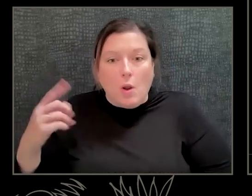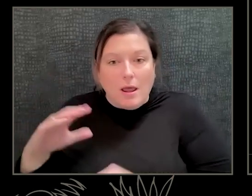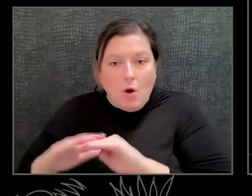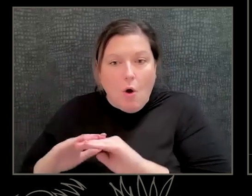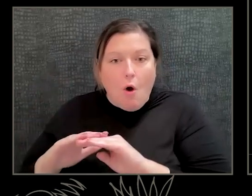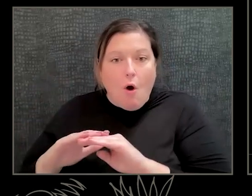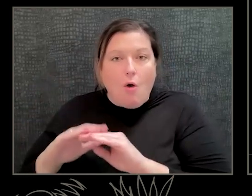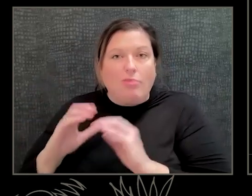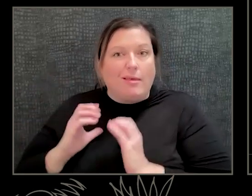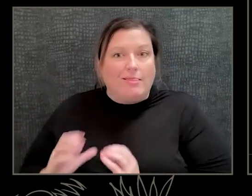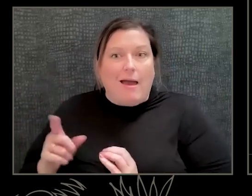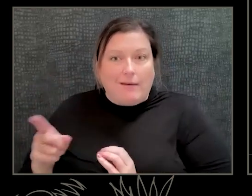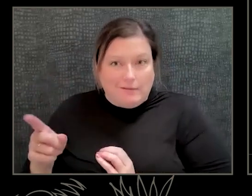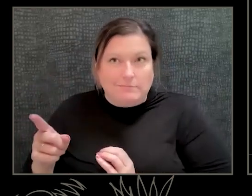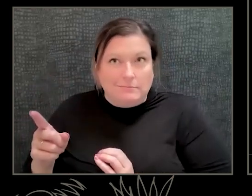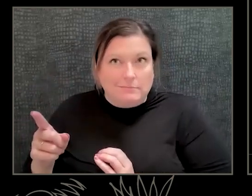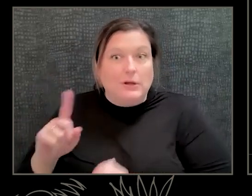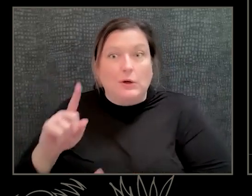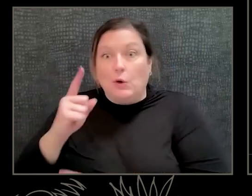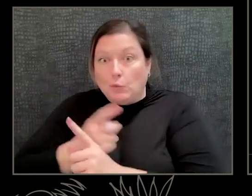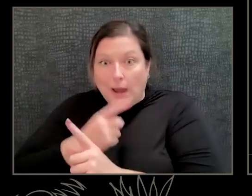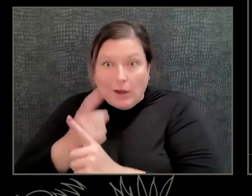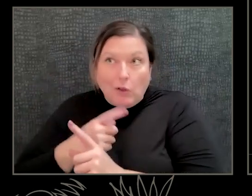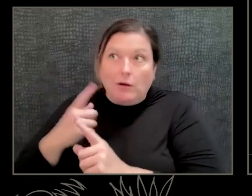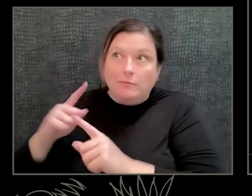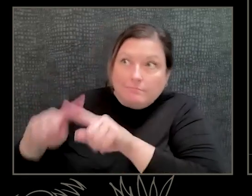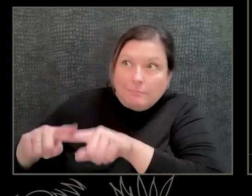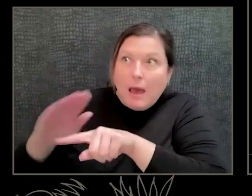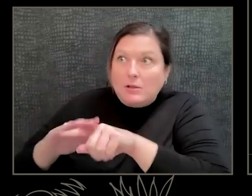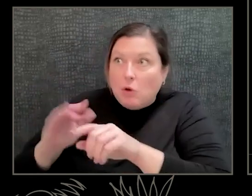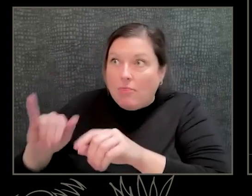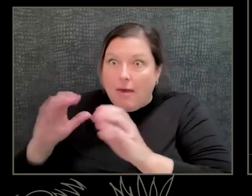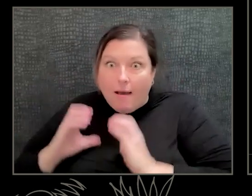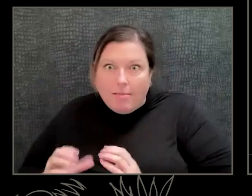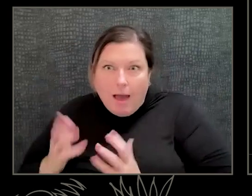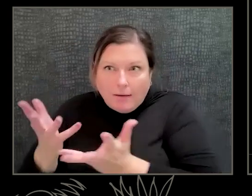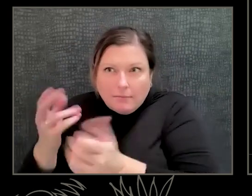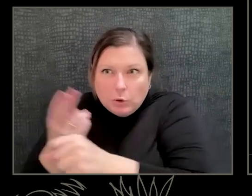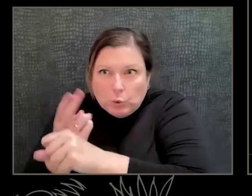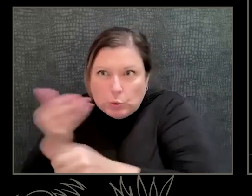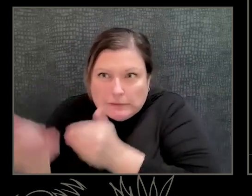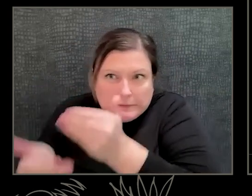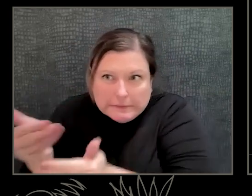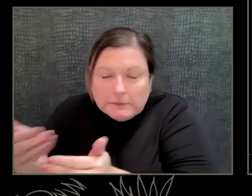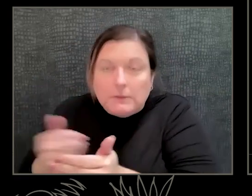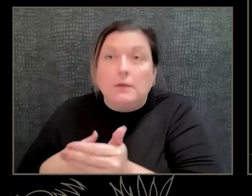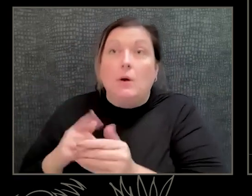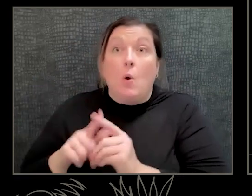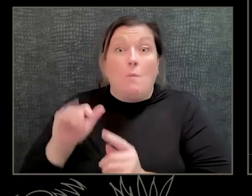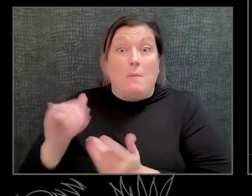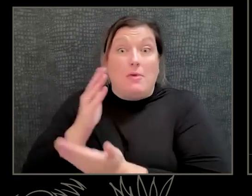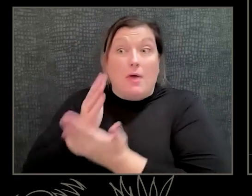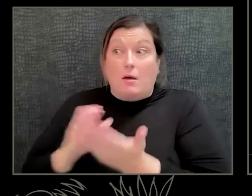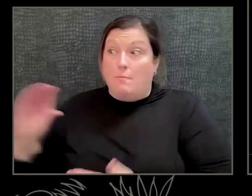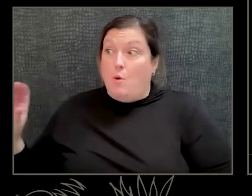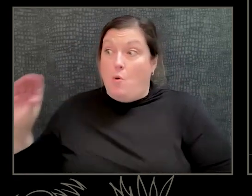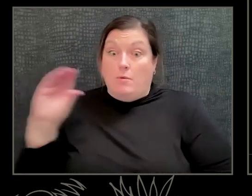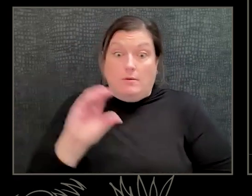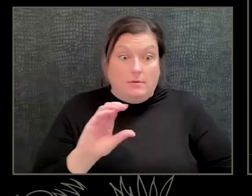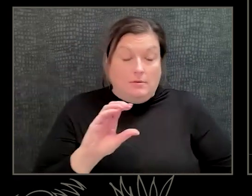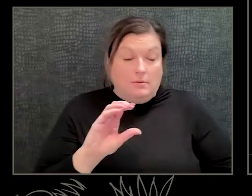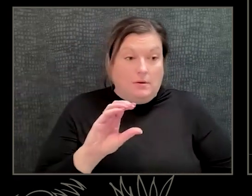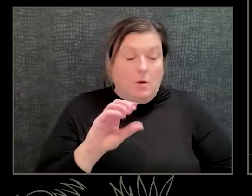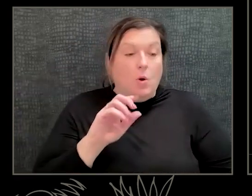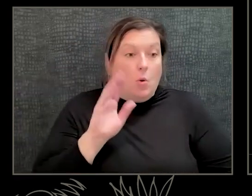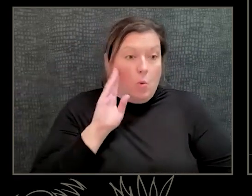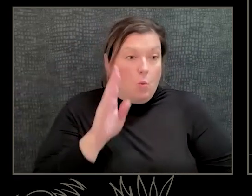assumed the regular component will run on the client. Or maybe that component will also run in the server,